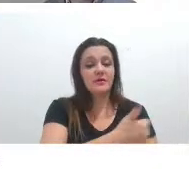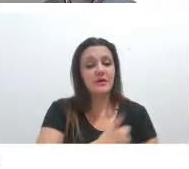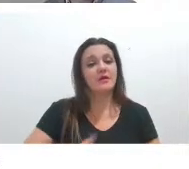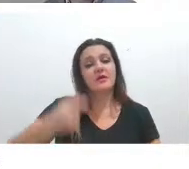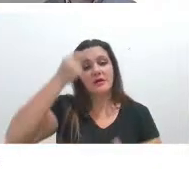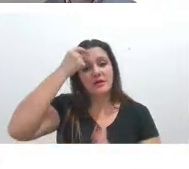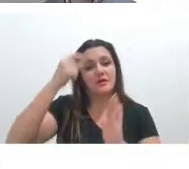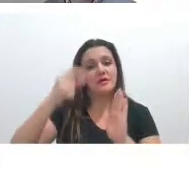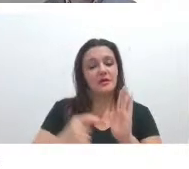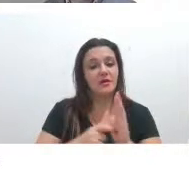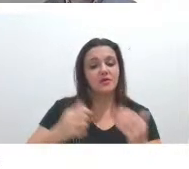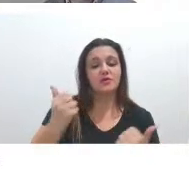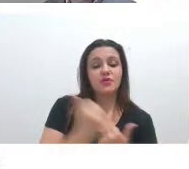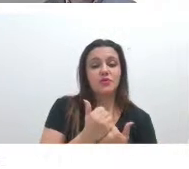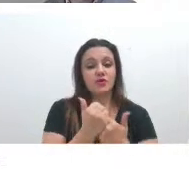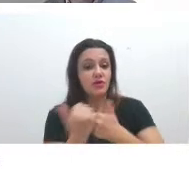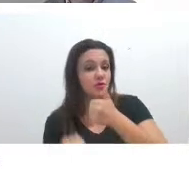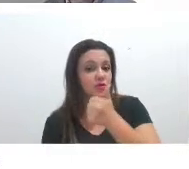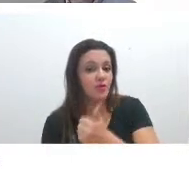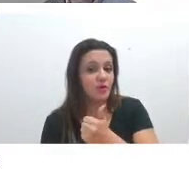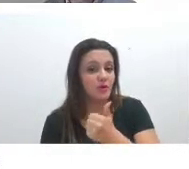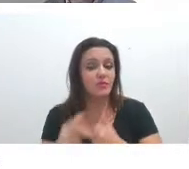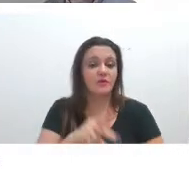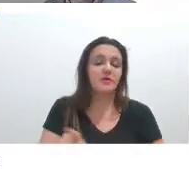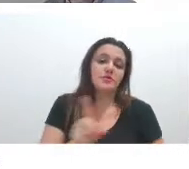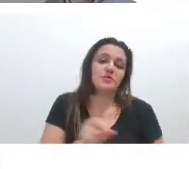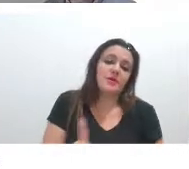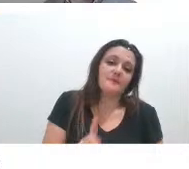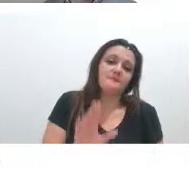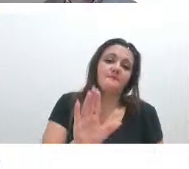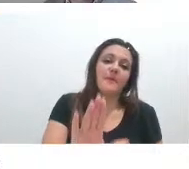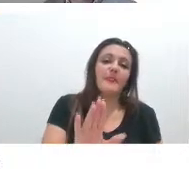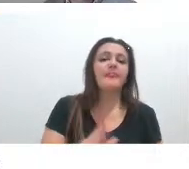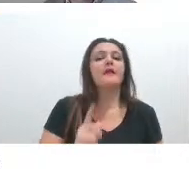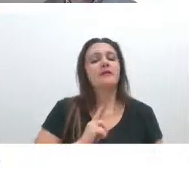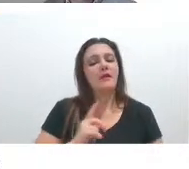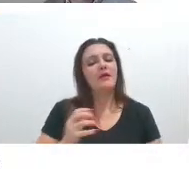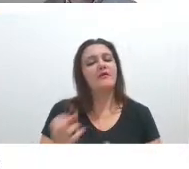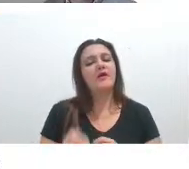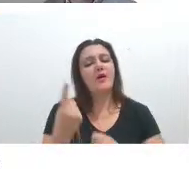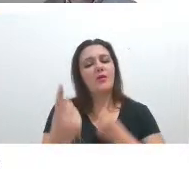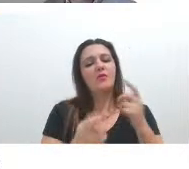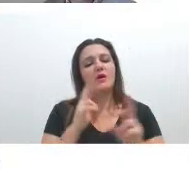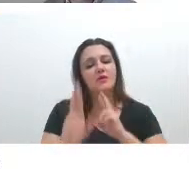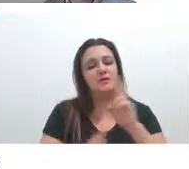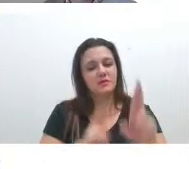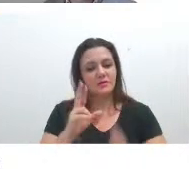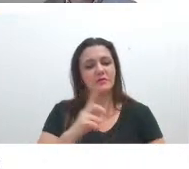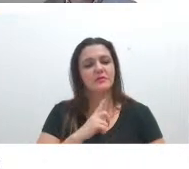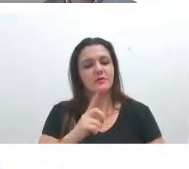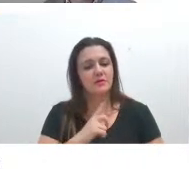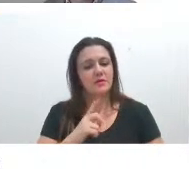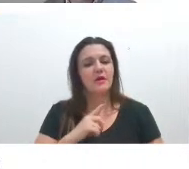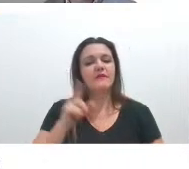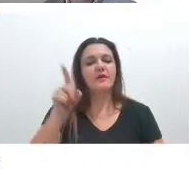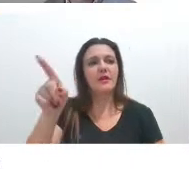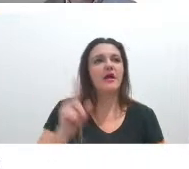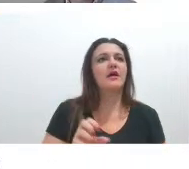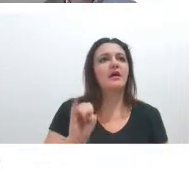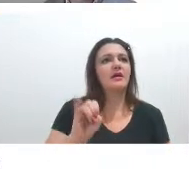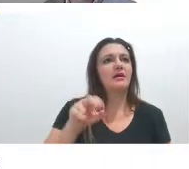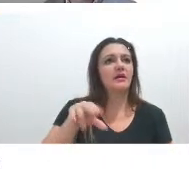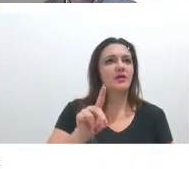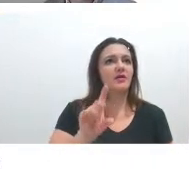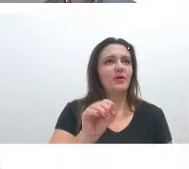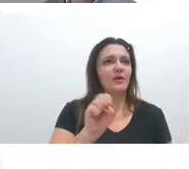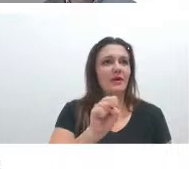it may never do so. As one of our interviewees, Dr. Gumawang Jati from Indonesia mentioned, AI is not replacing the